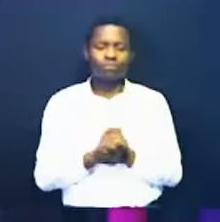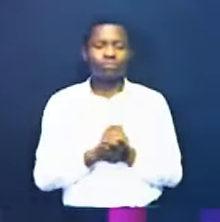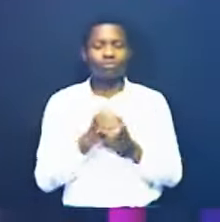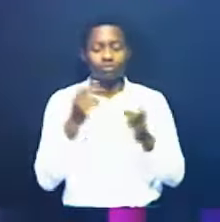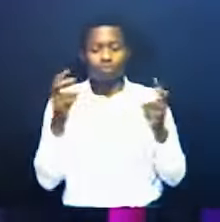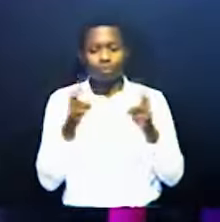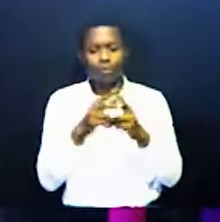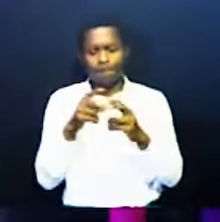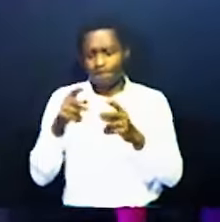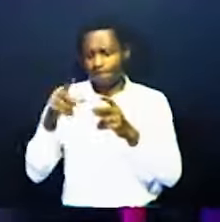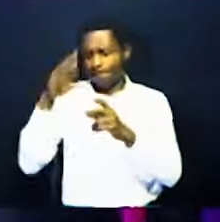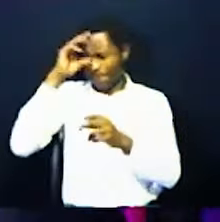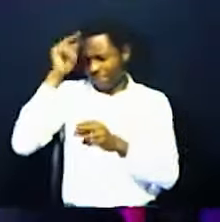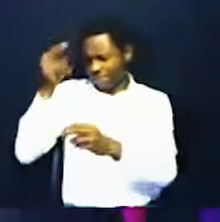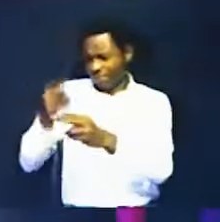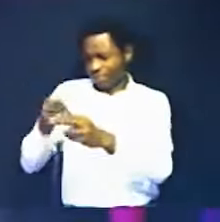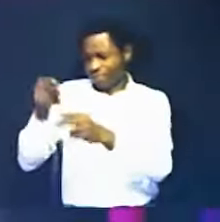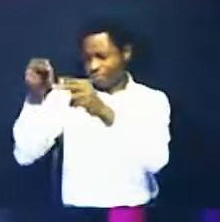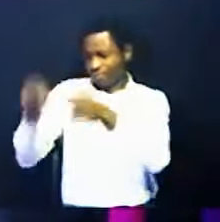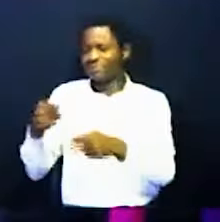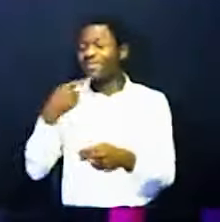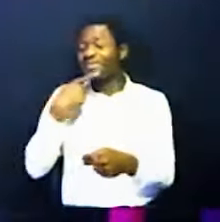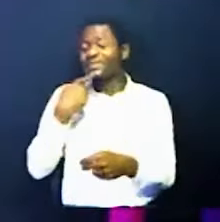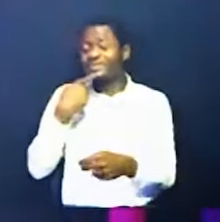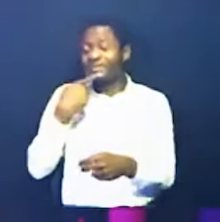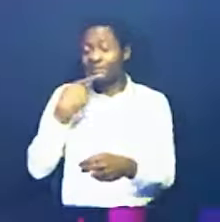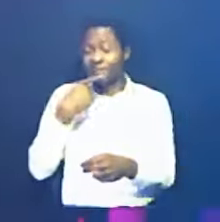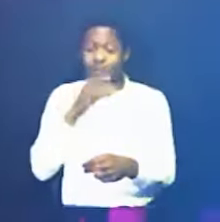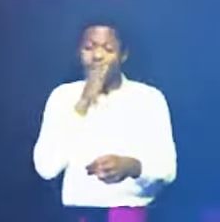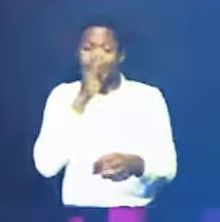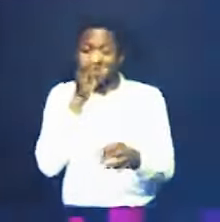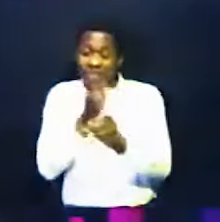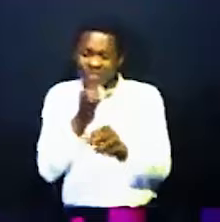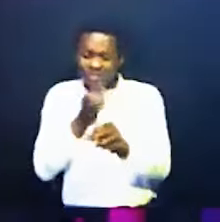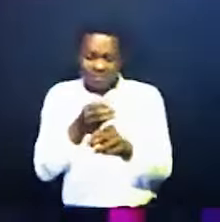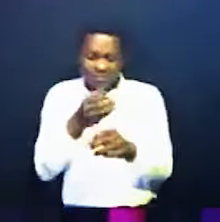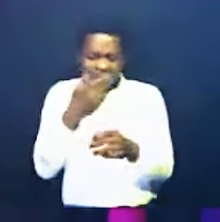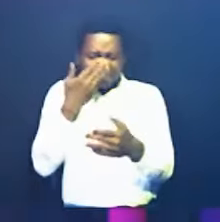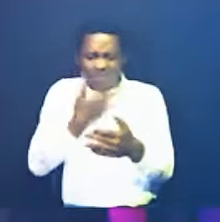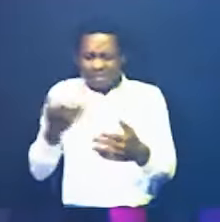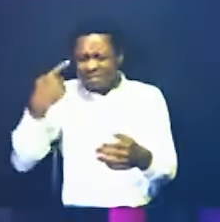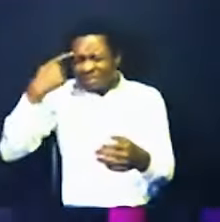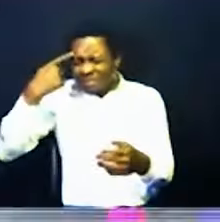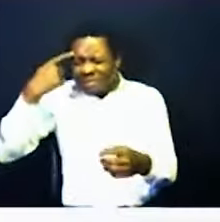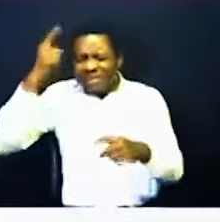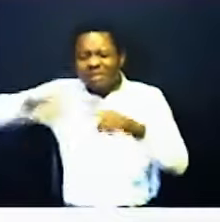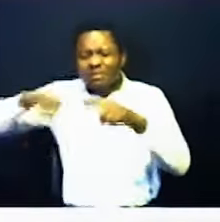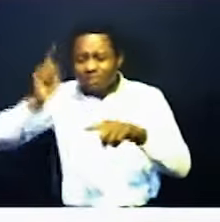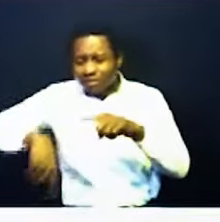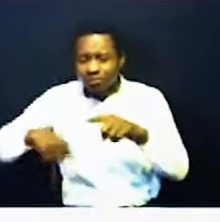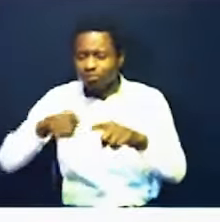Haggai's statement, be careful what you call impossible.